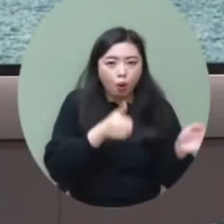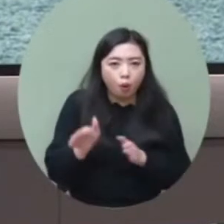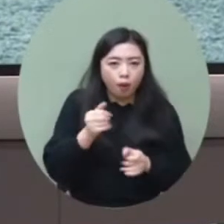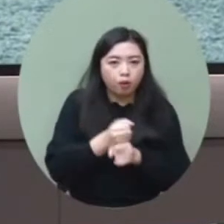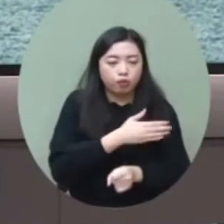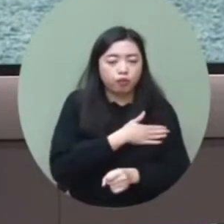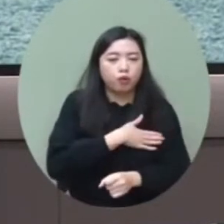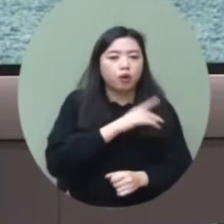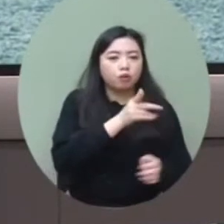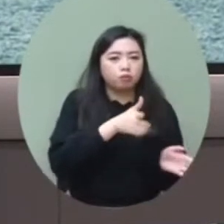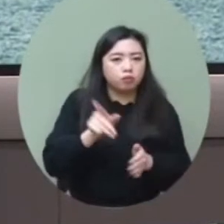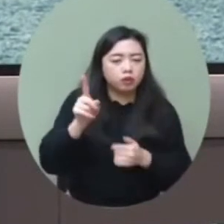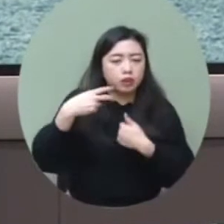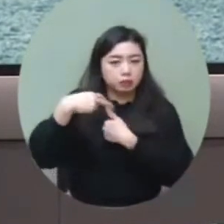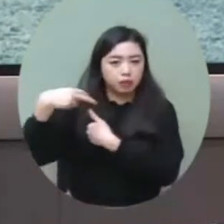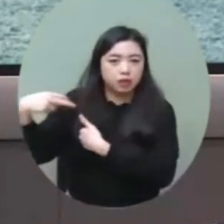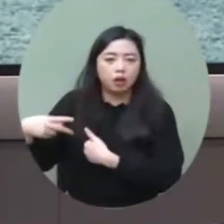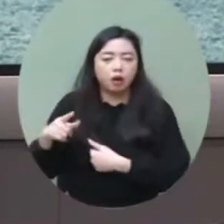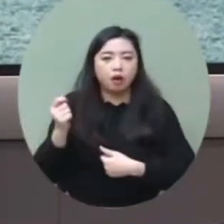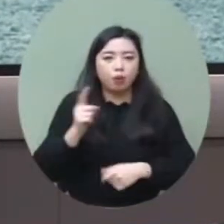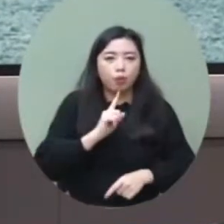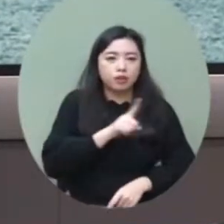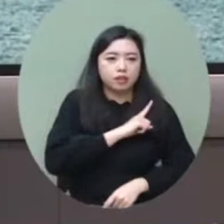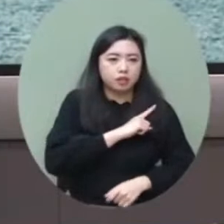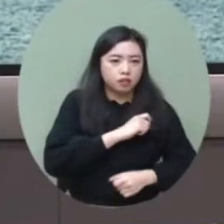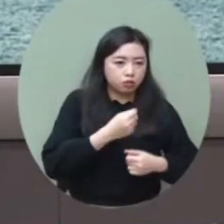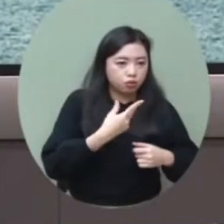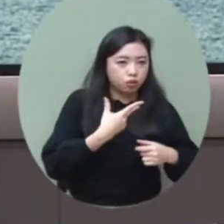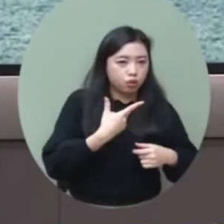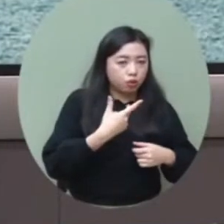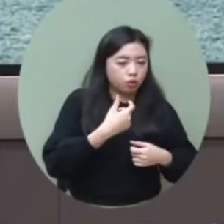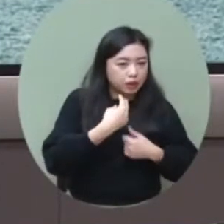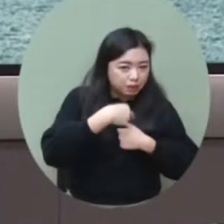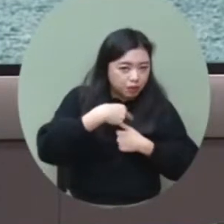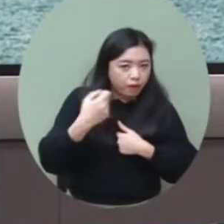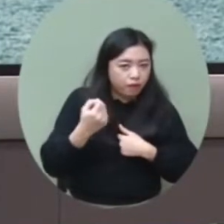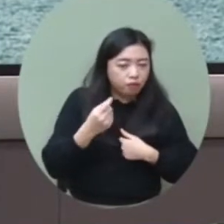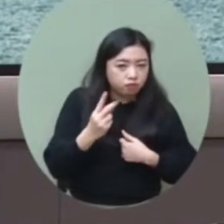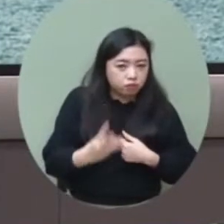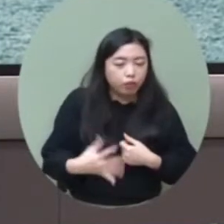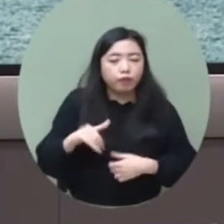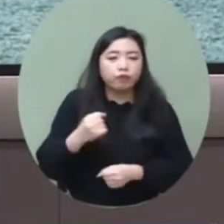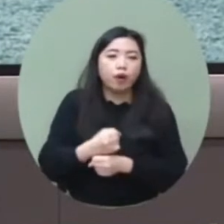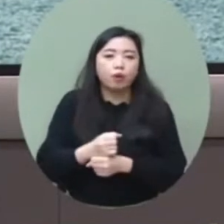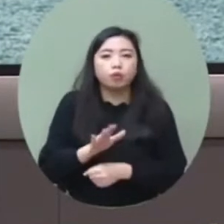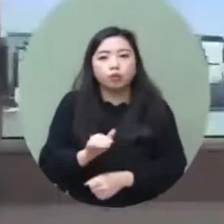thorough disinfection should be carried out, and the construction sites should suspend work for 7 days,